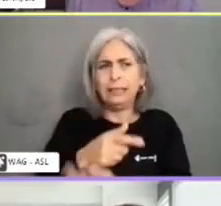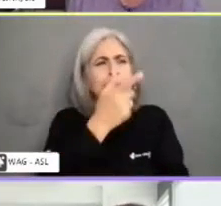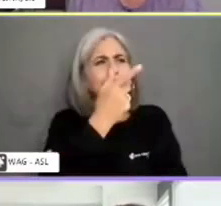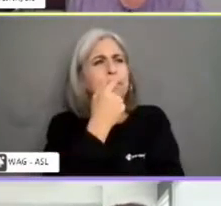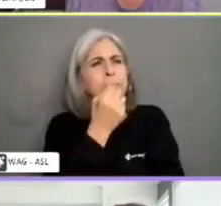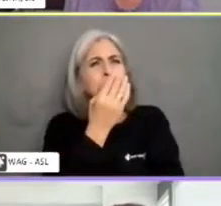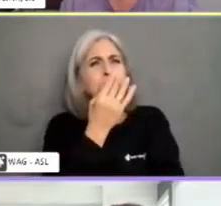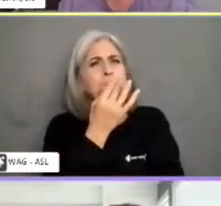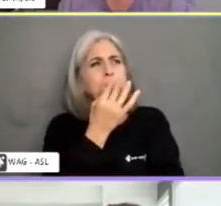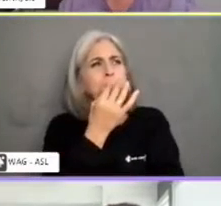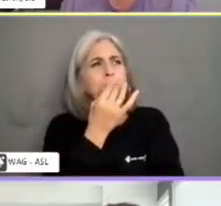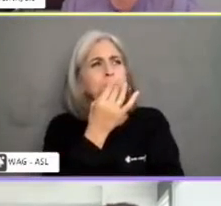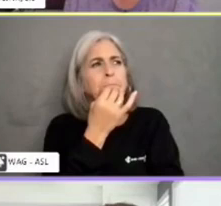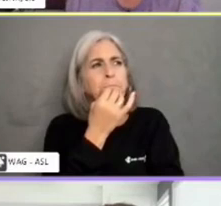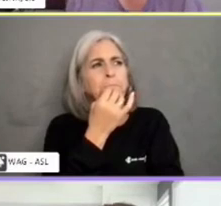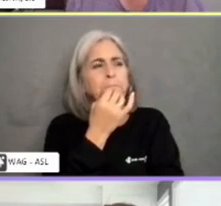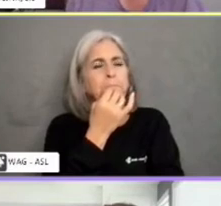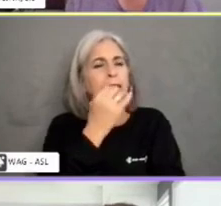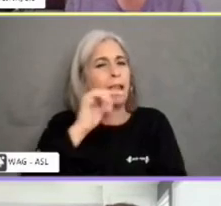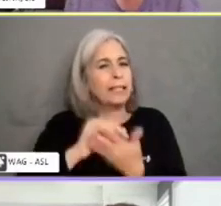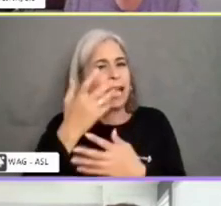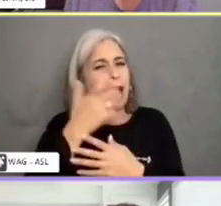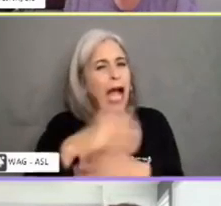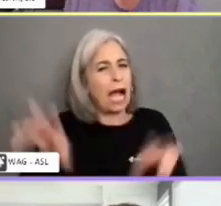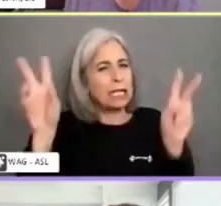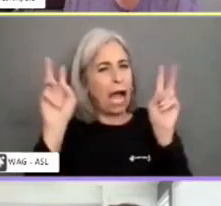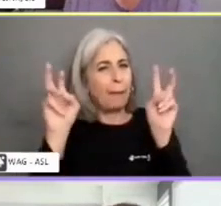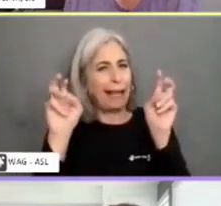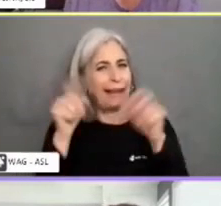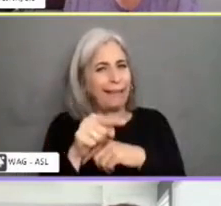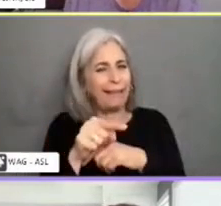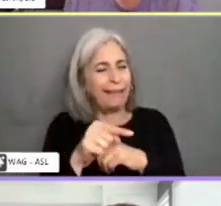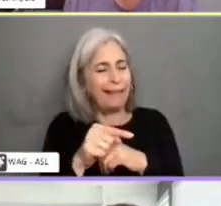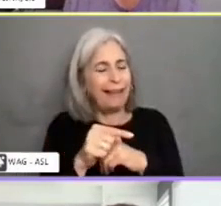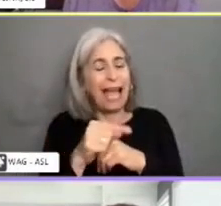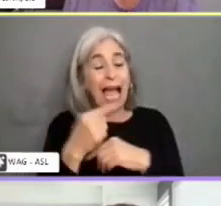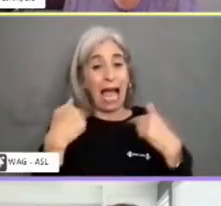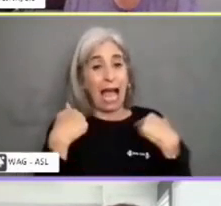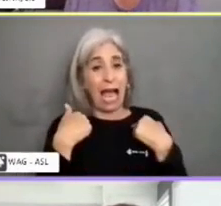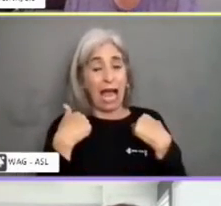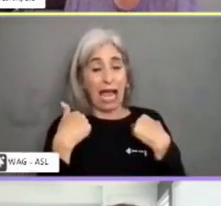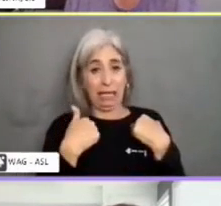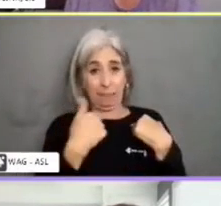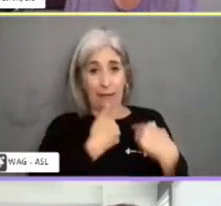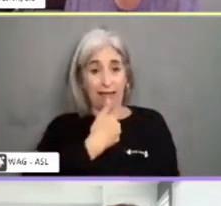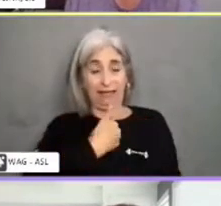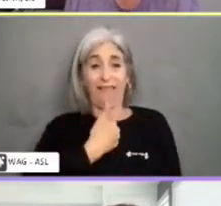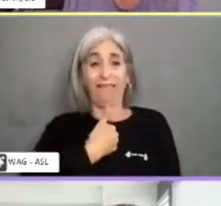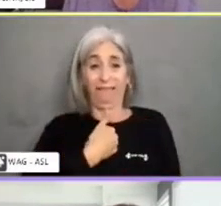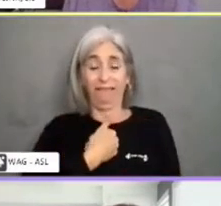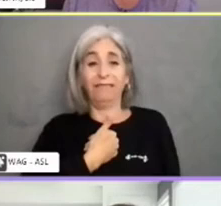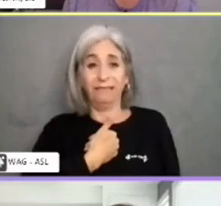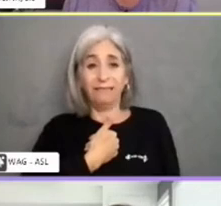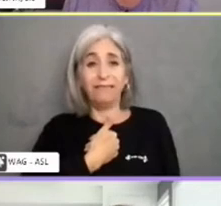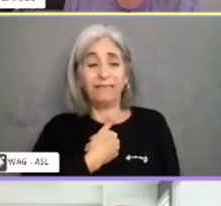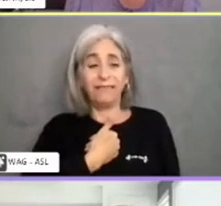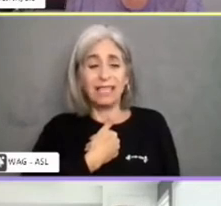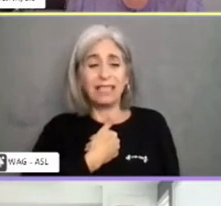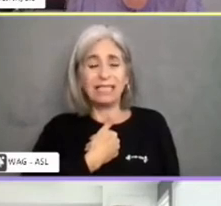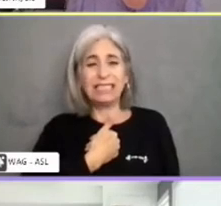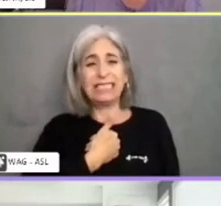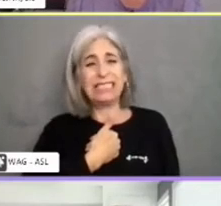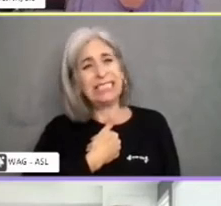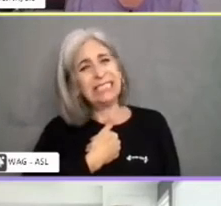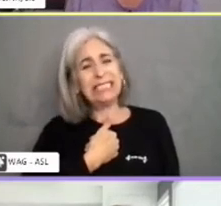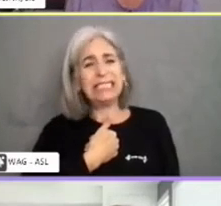This is a bit of a hot button topic. I maybe I